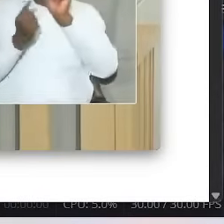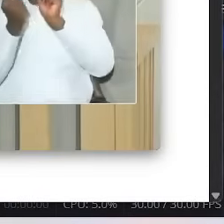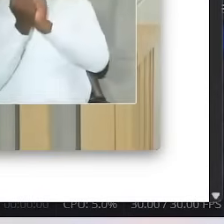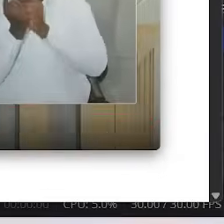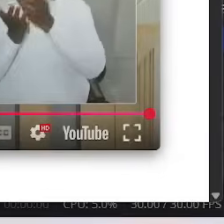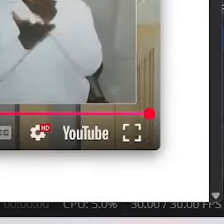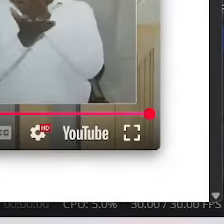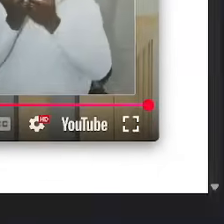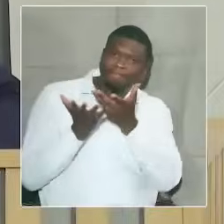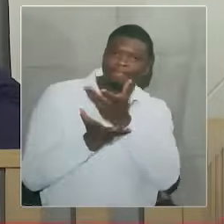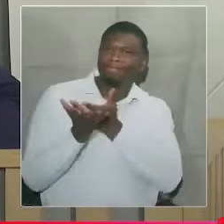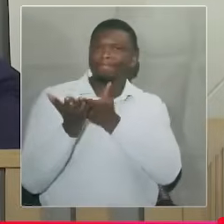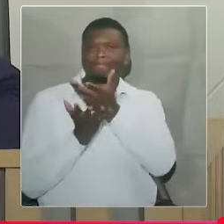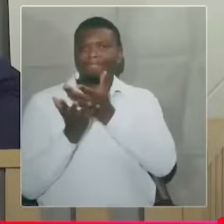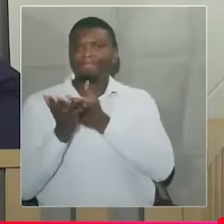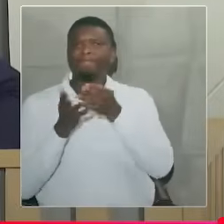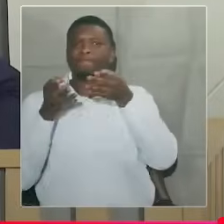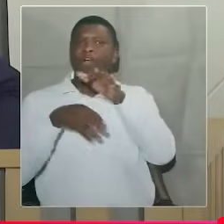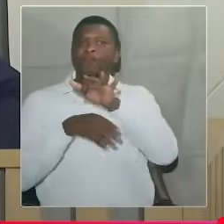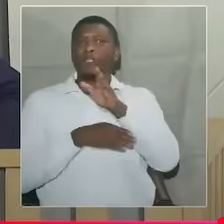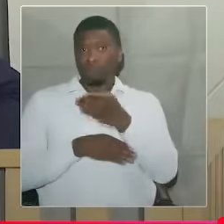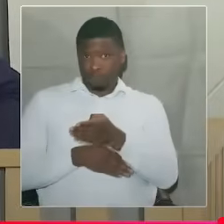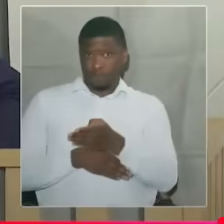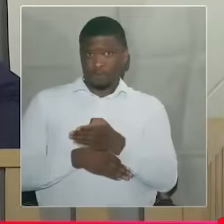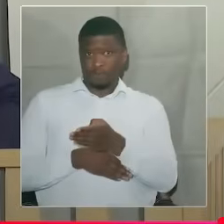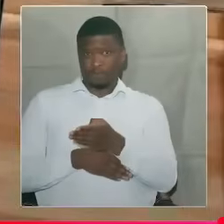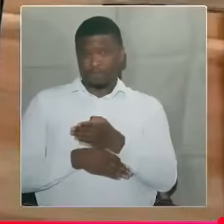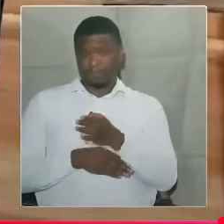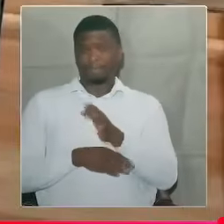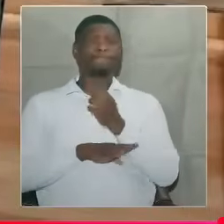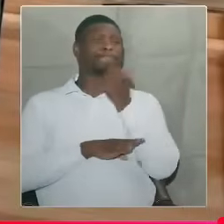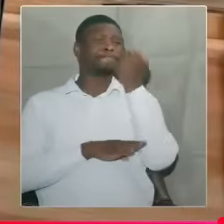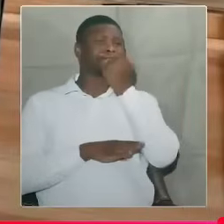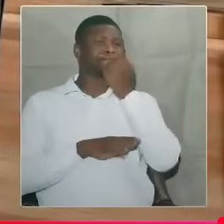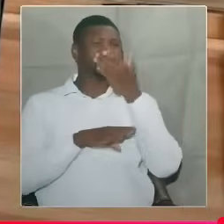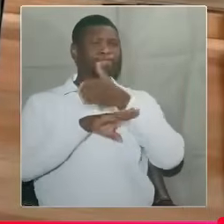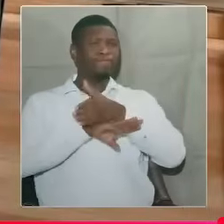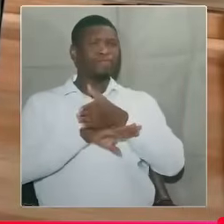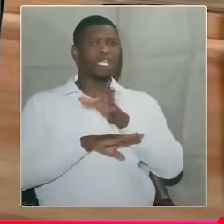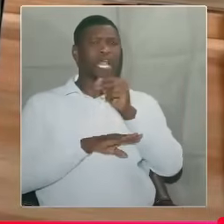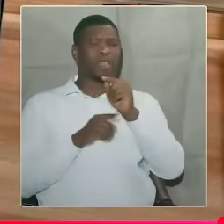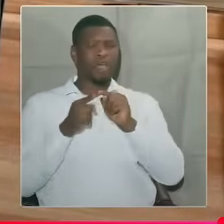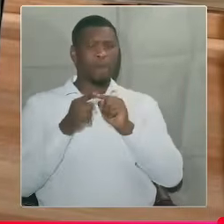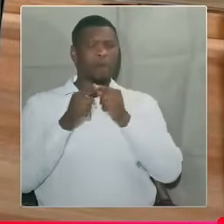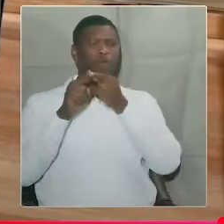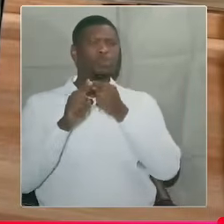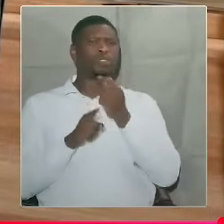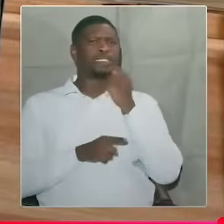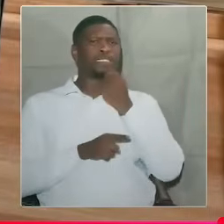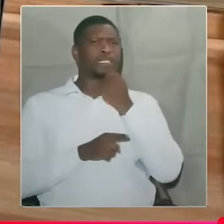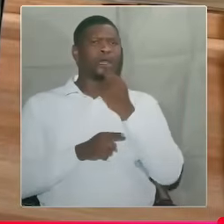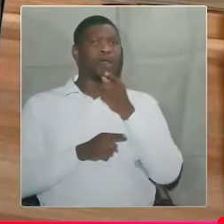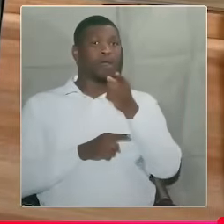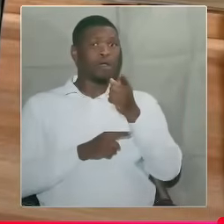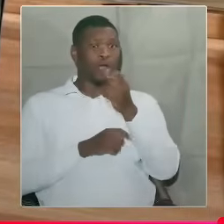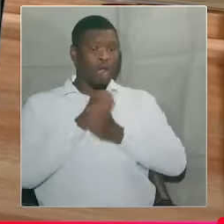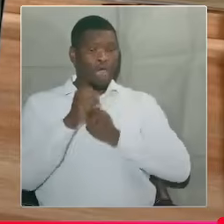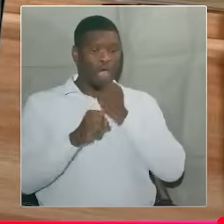met us during that day. Sorry, there's a point there that you make that annual leave had been approved by the